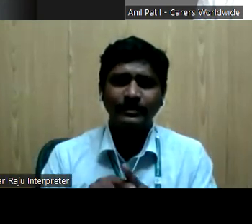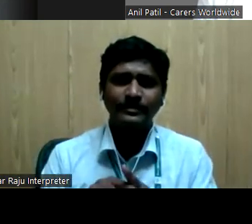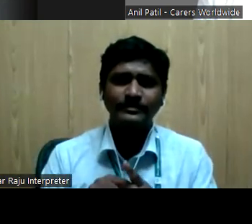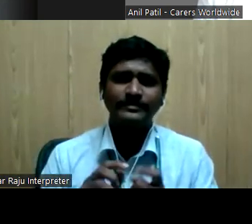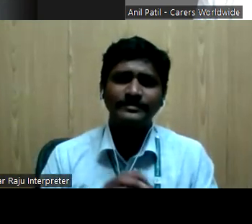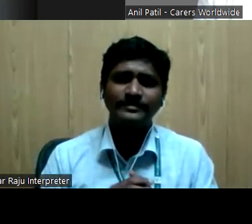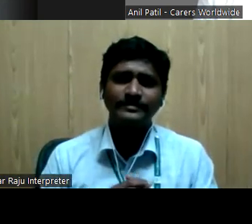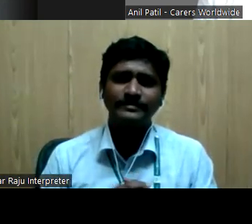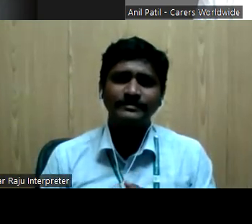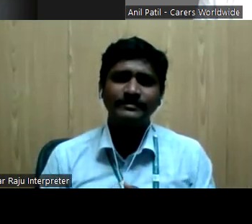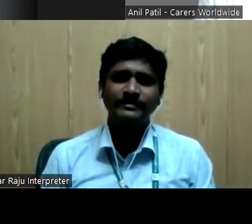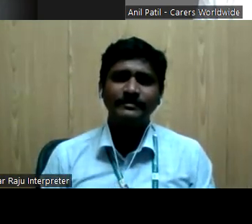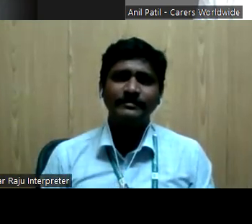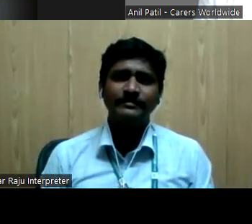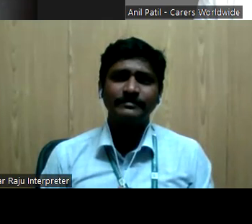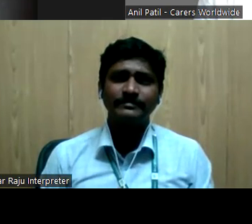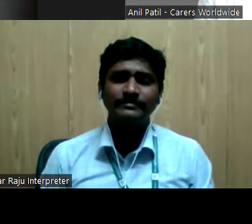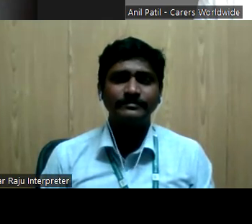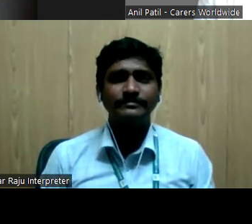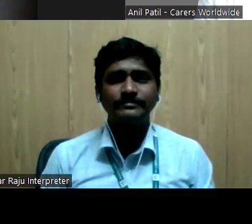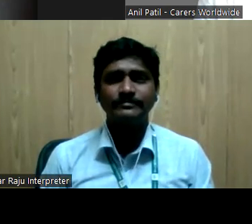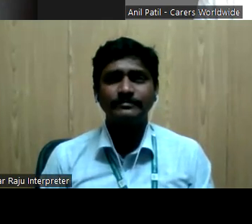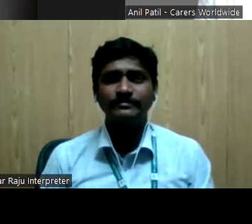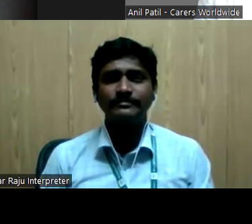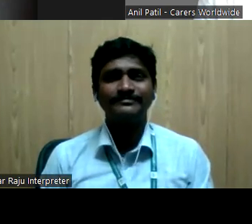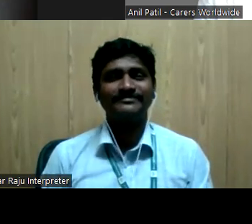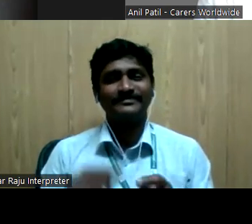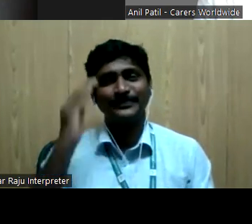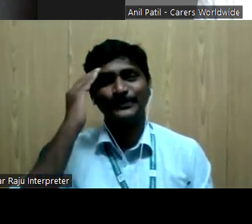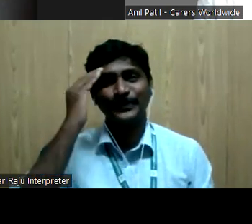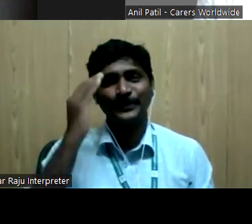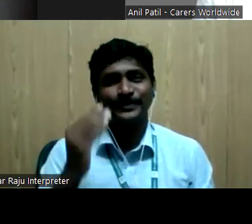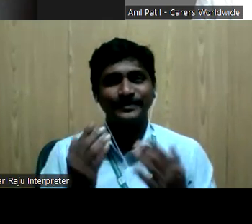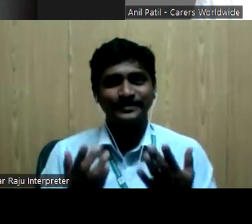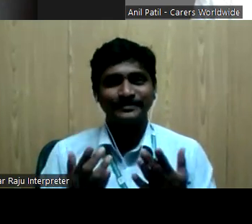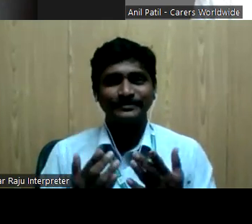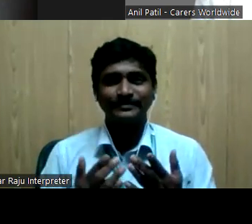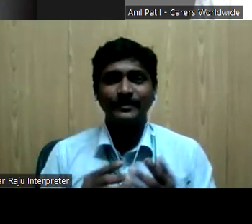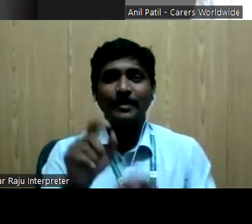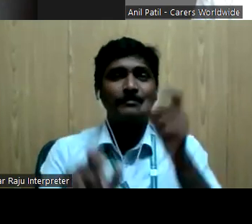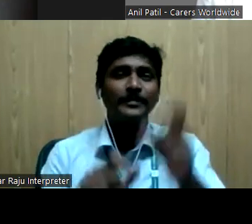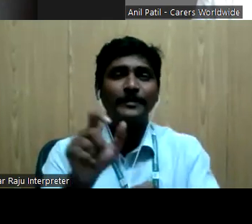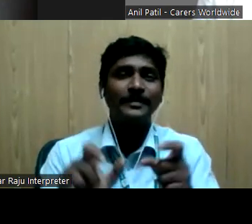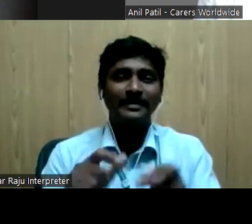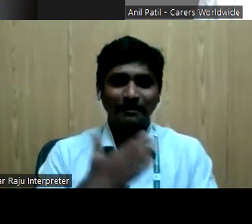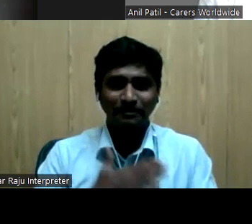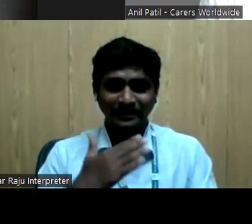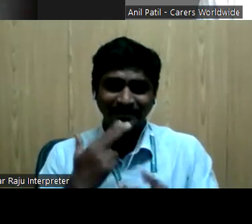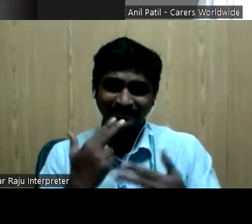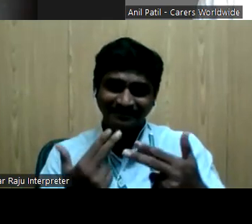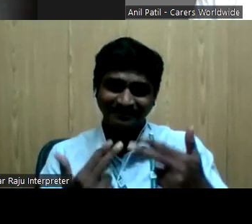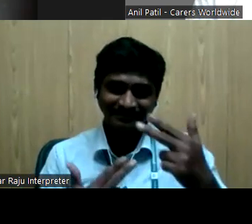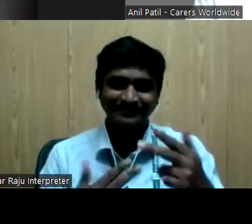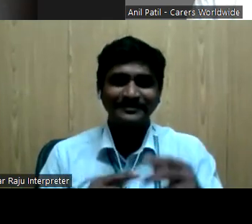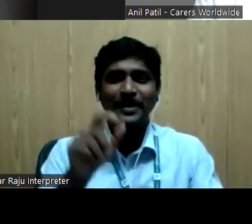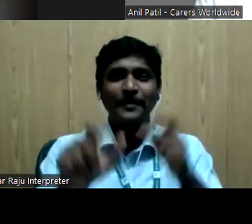hai. I know we would want to get questions from all the audience. They have been patiently listening to us, so it's best